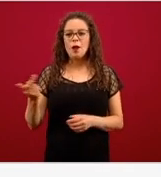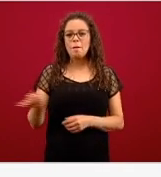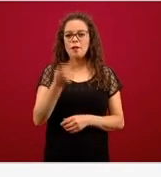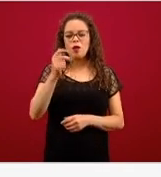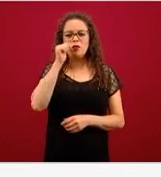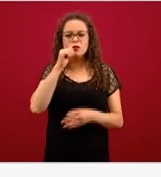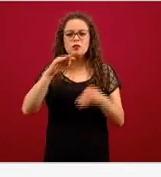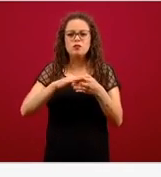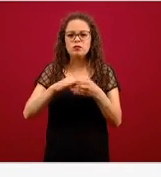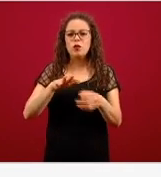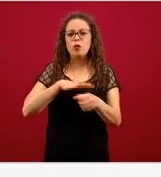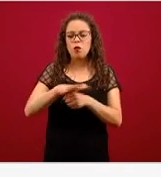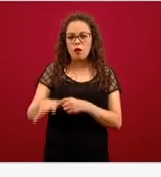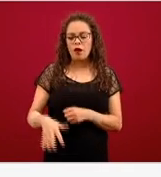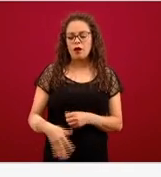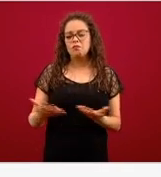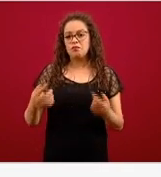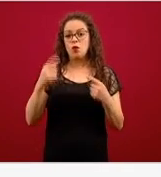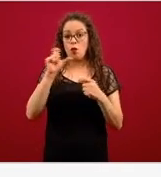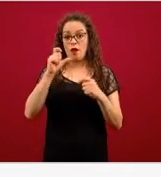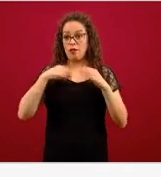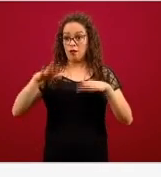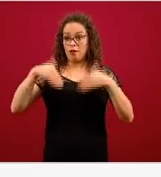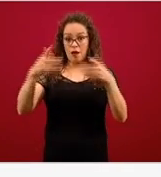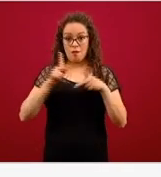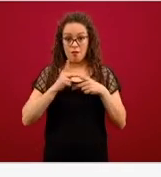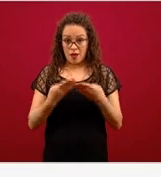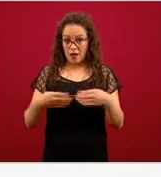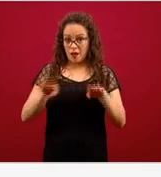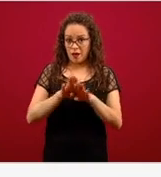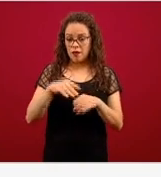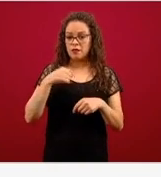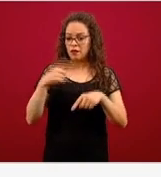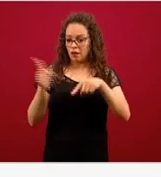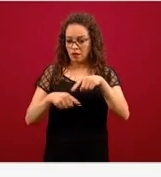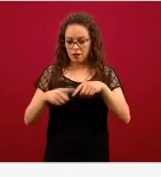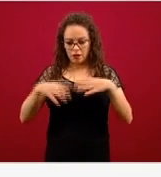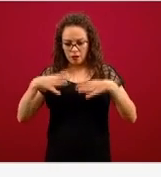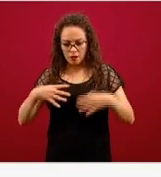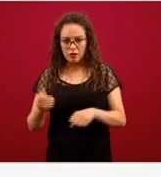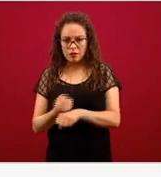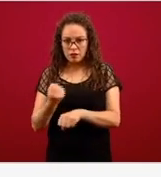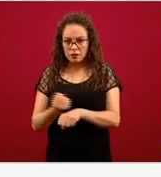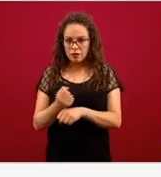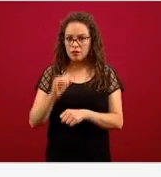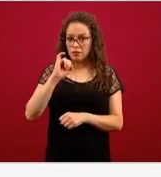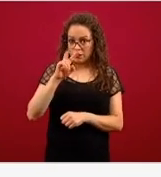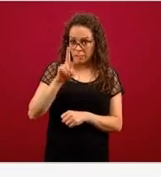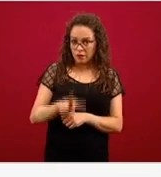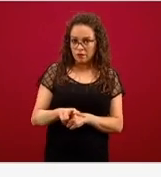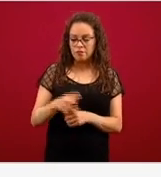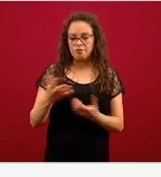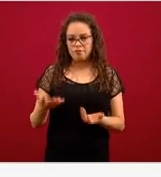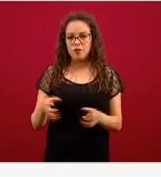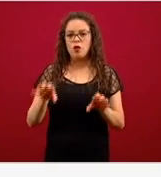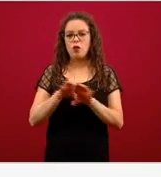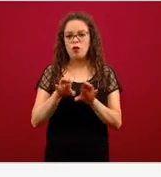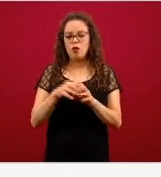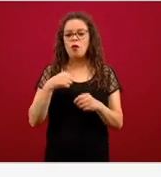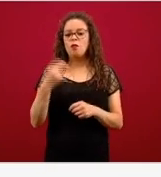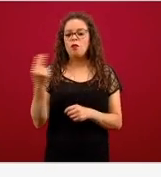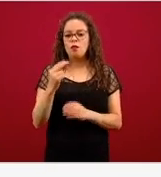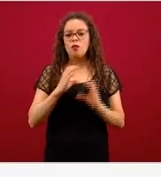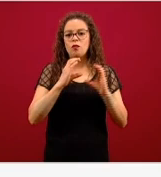75% of those people have been satisfied with the responses that they have obtained. The 7